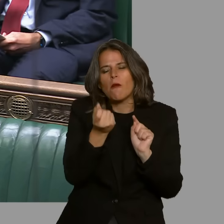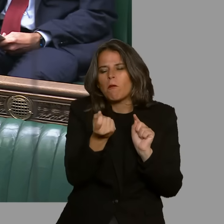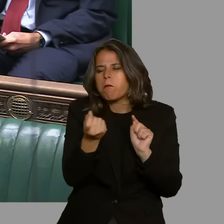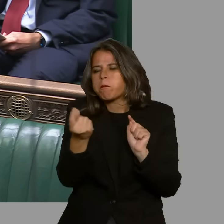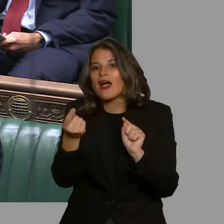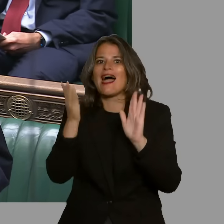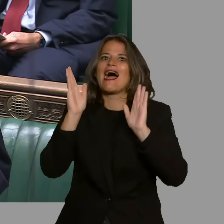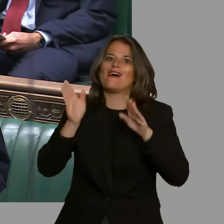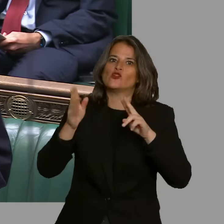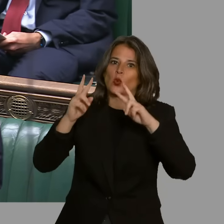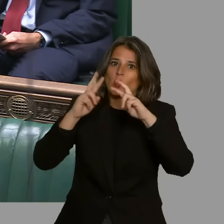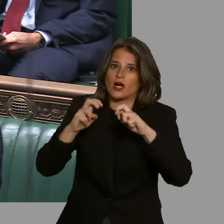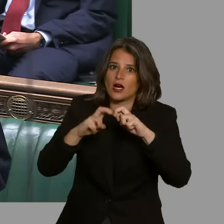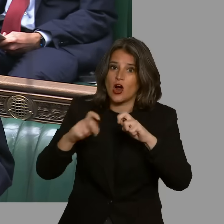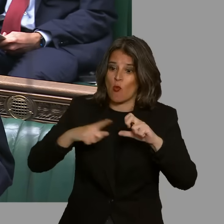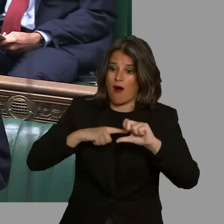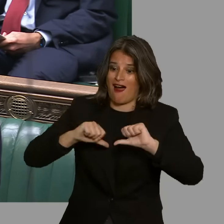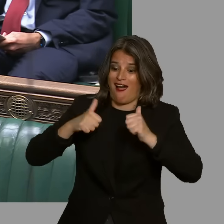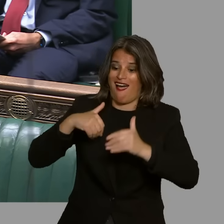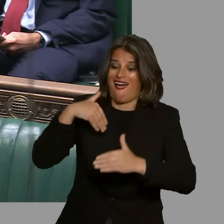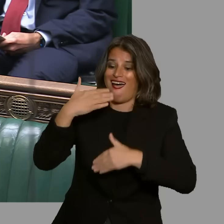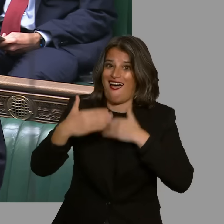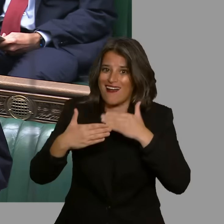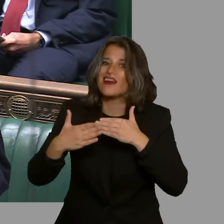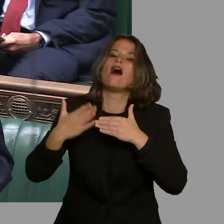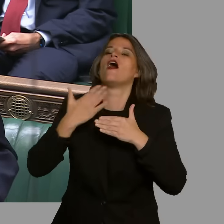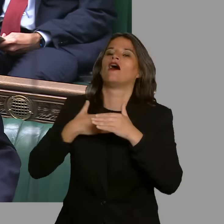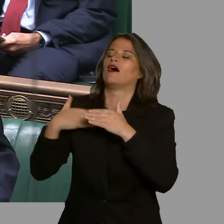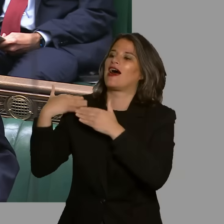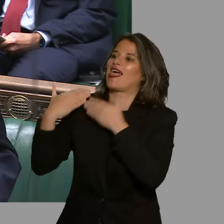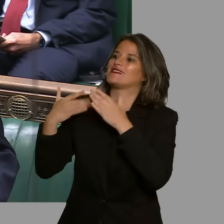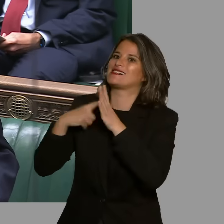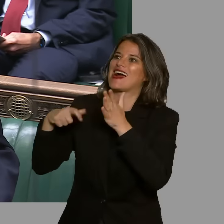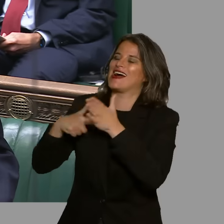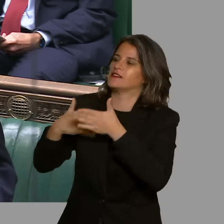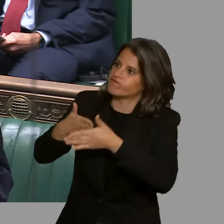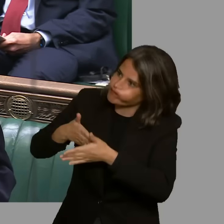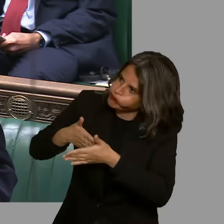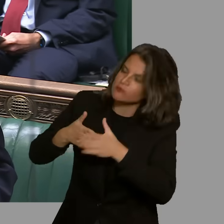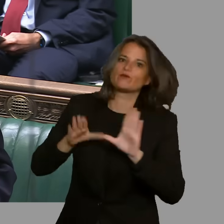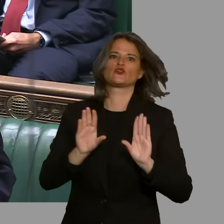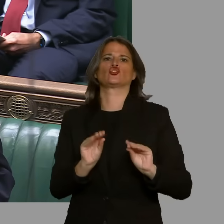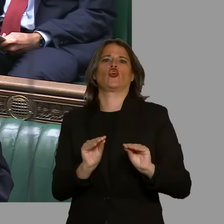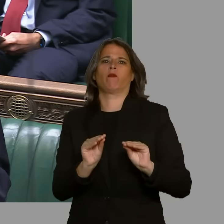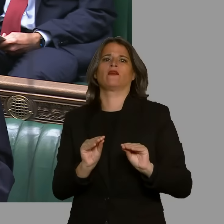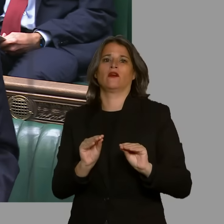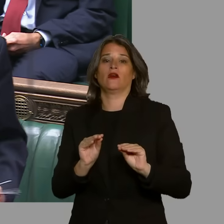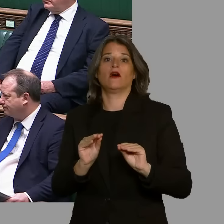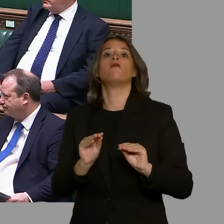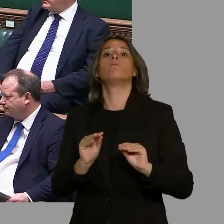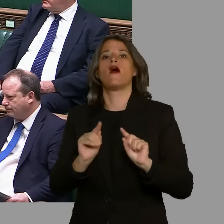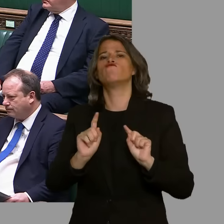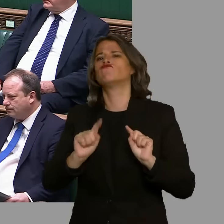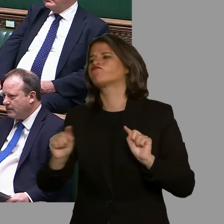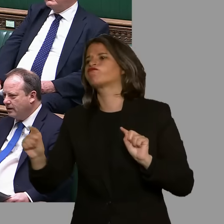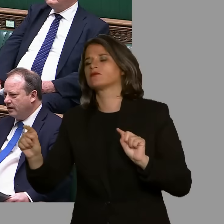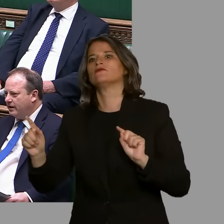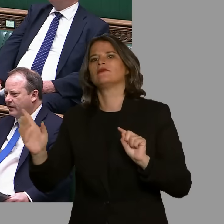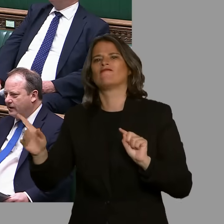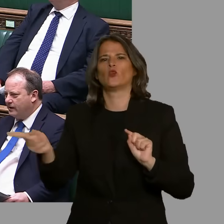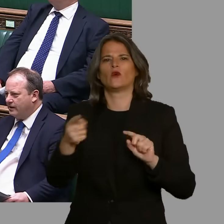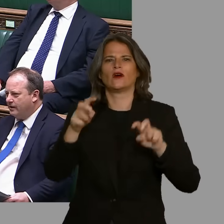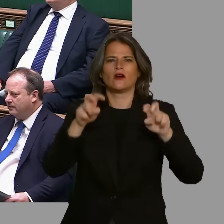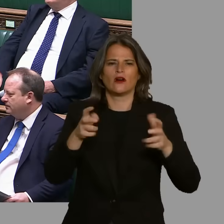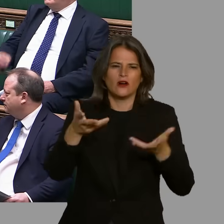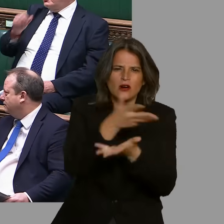We think we have a fair and reasonable framework that we're going to put in place to ensure that veterans are protected and properly looked after. Stafford.